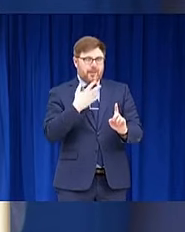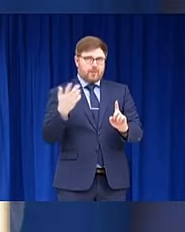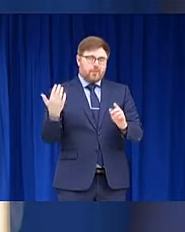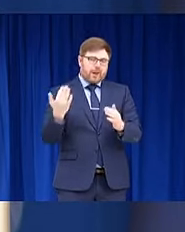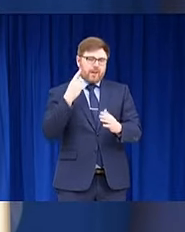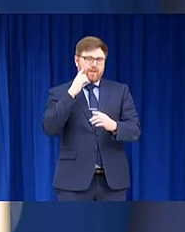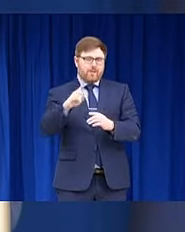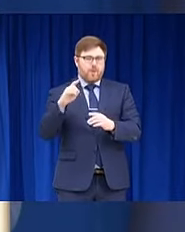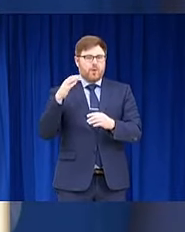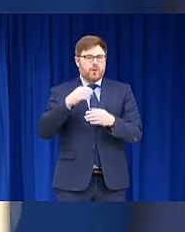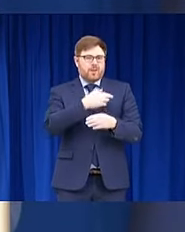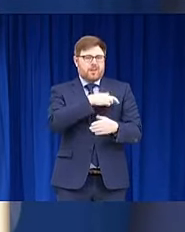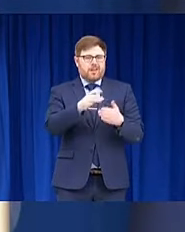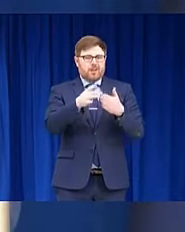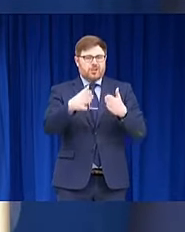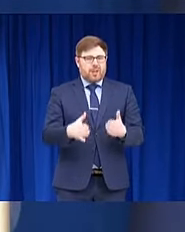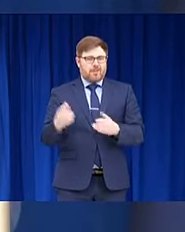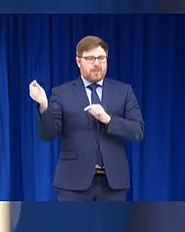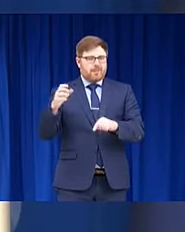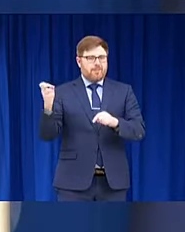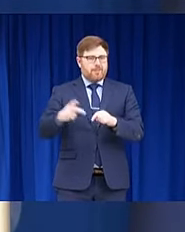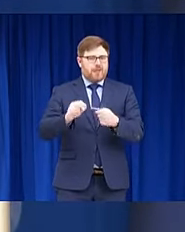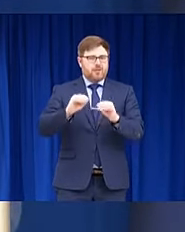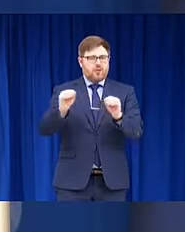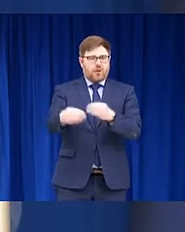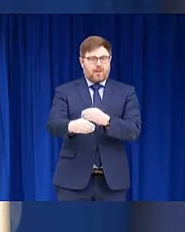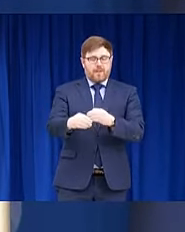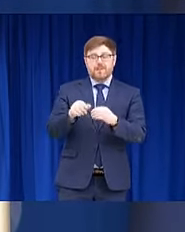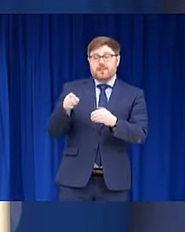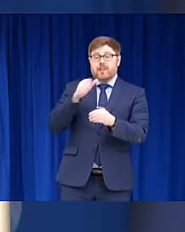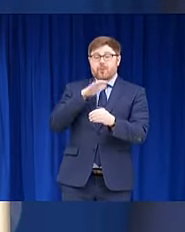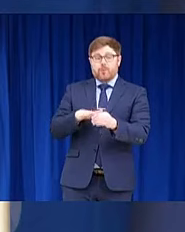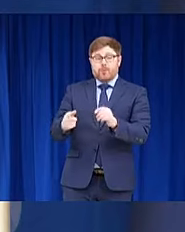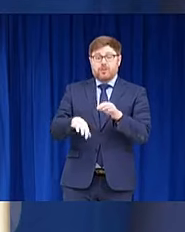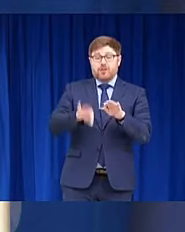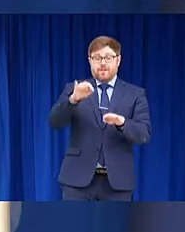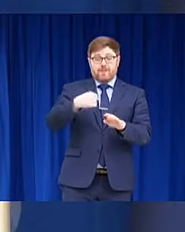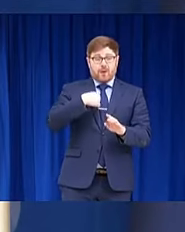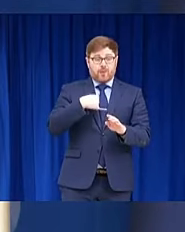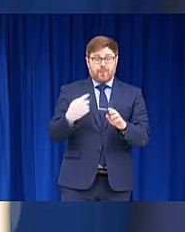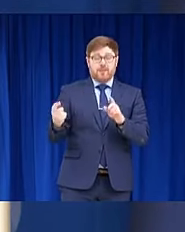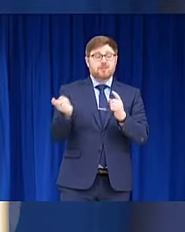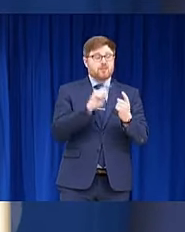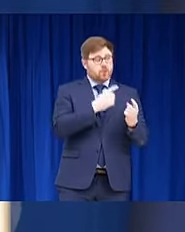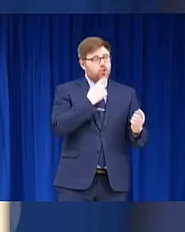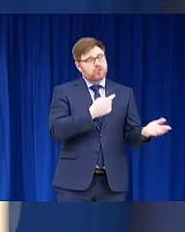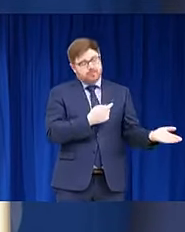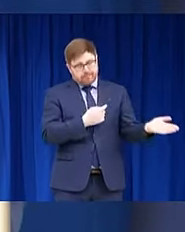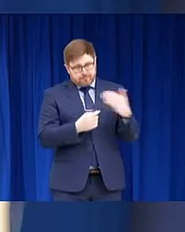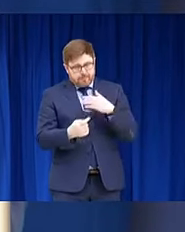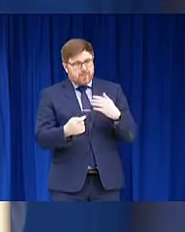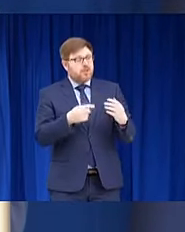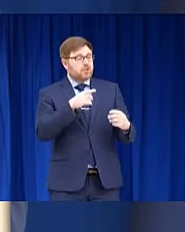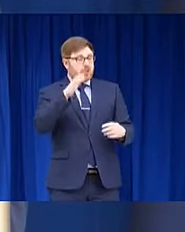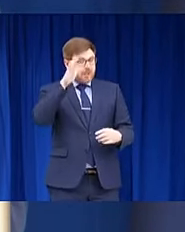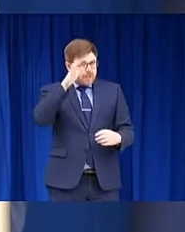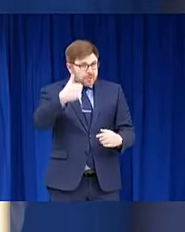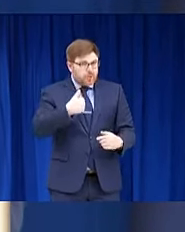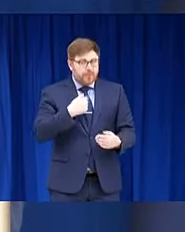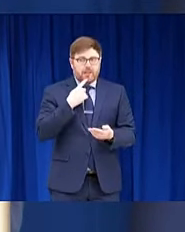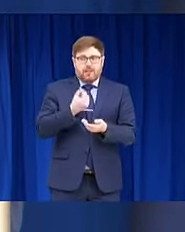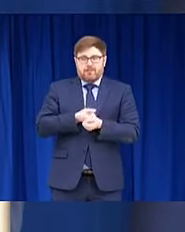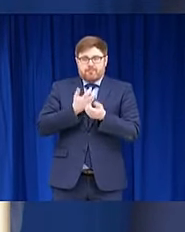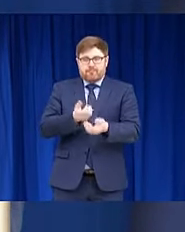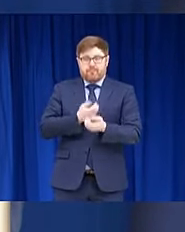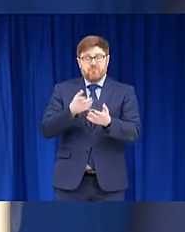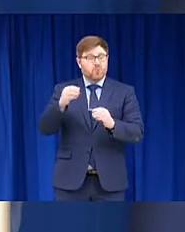to his office. And I am so glad she was the one who found me. She calmed me down, listened to what I had to say without judgment,